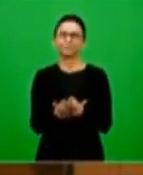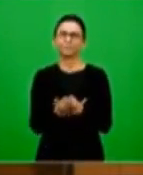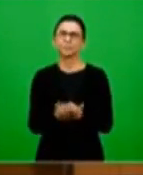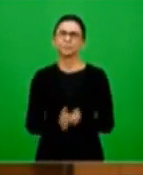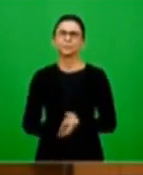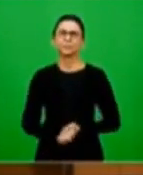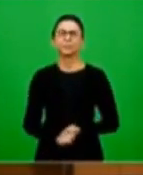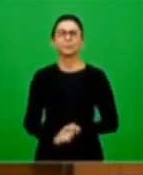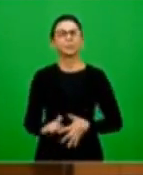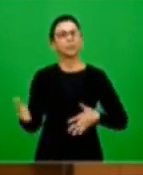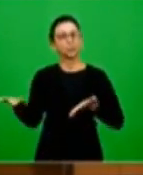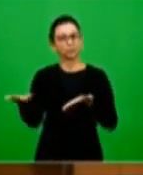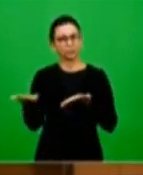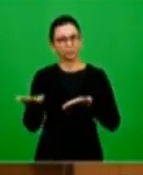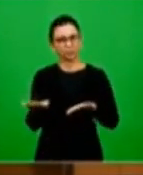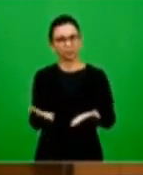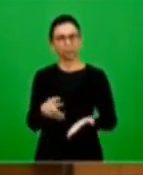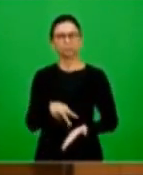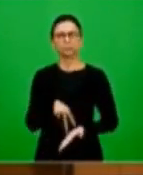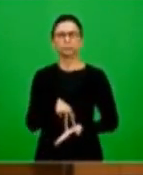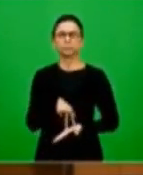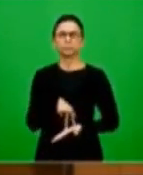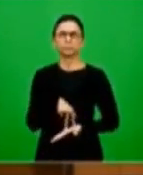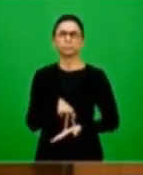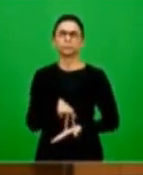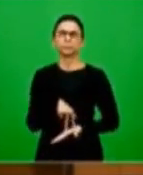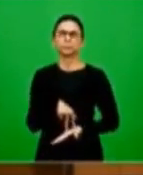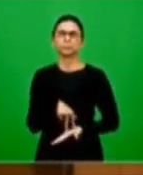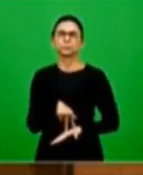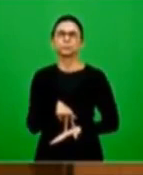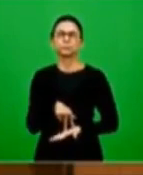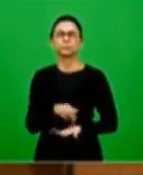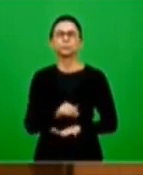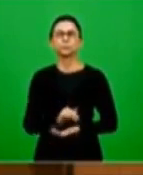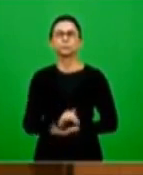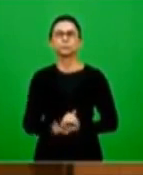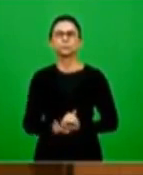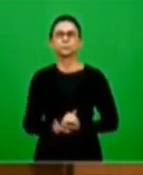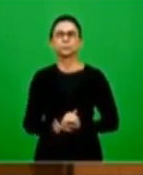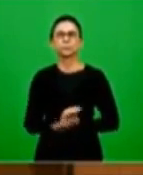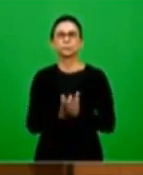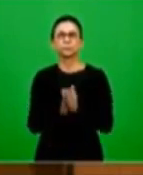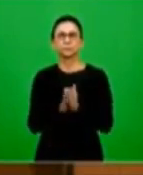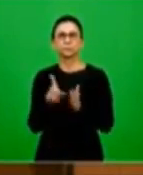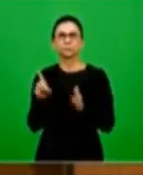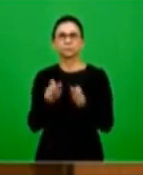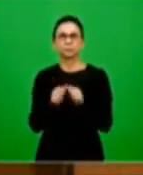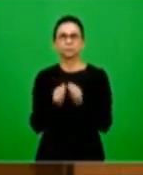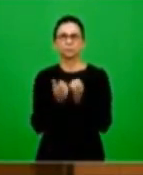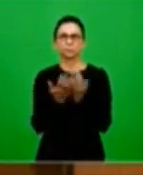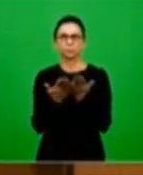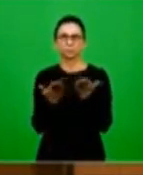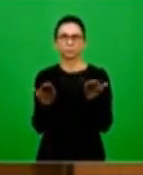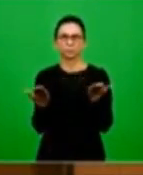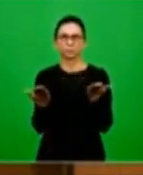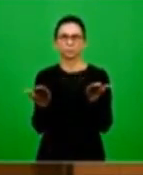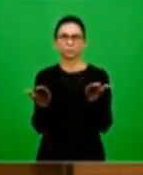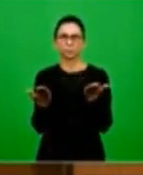about a resource, which is the priesthood of the Christians. I invite the church to stand up. We're going to open up the